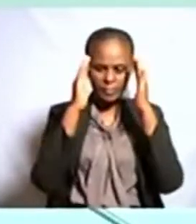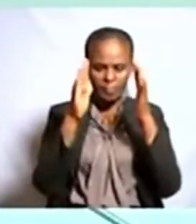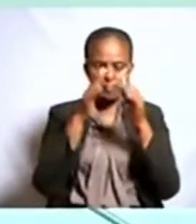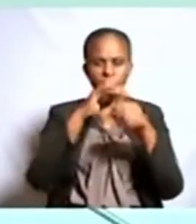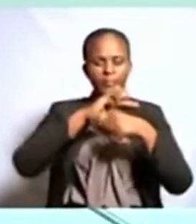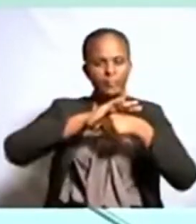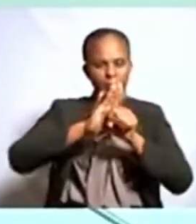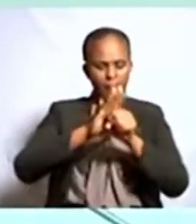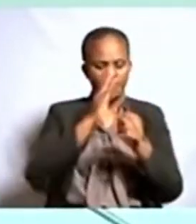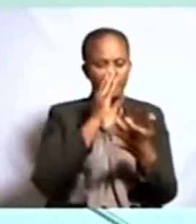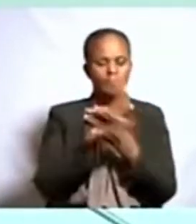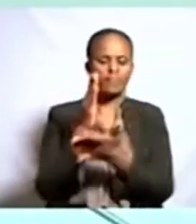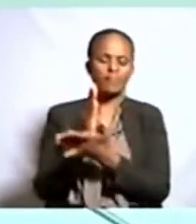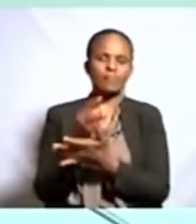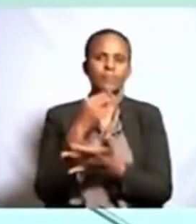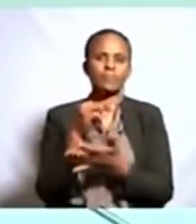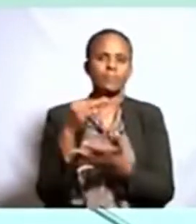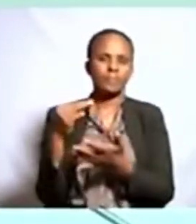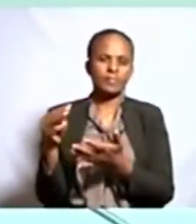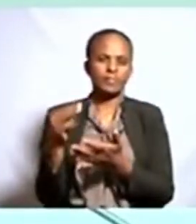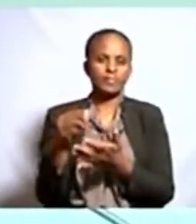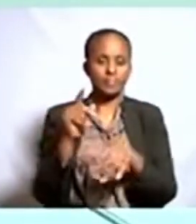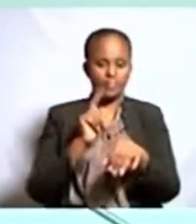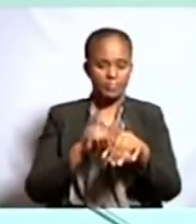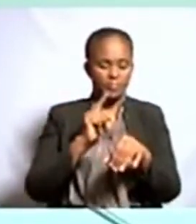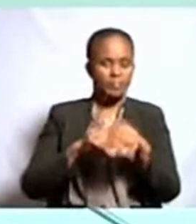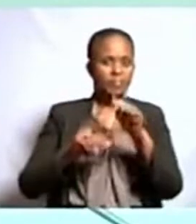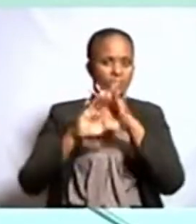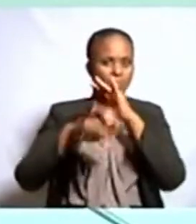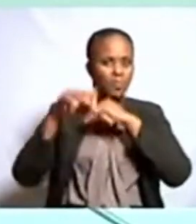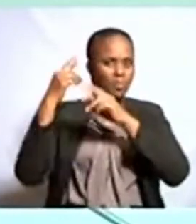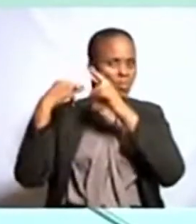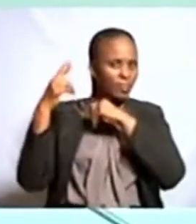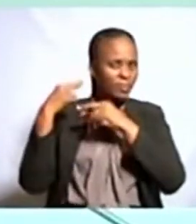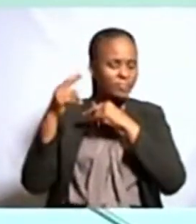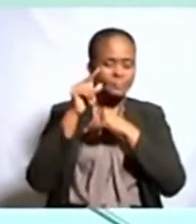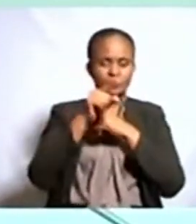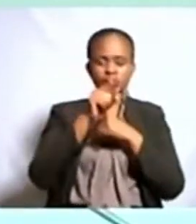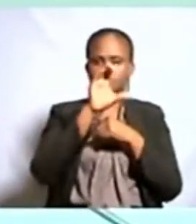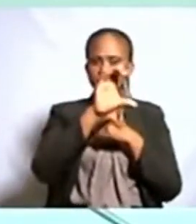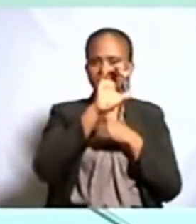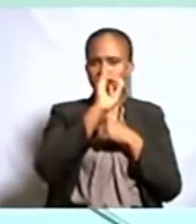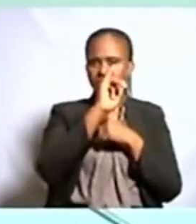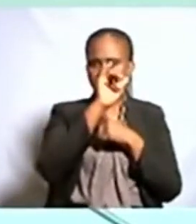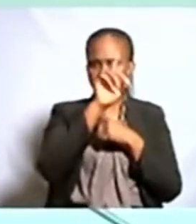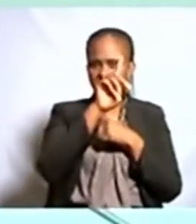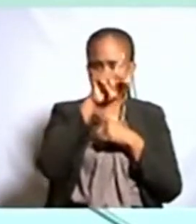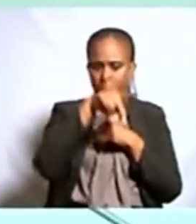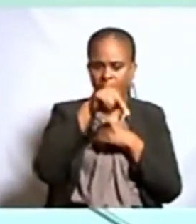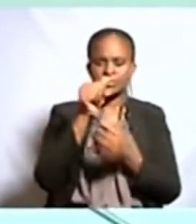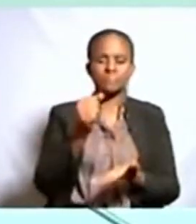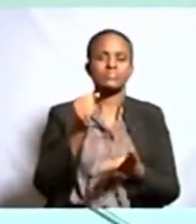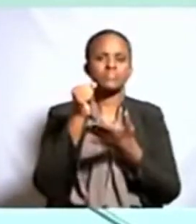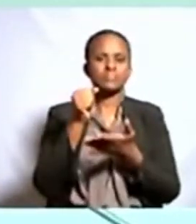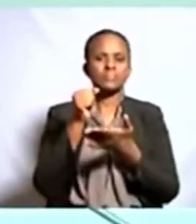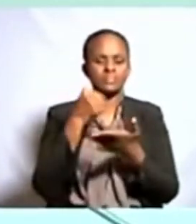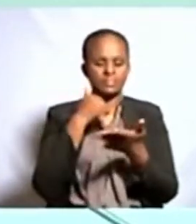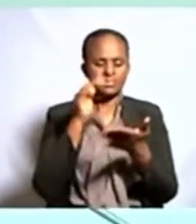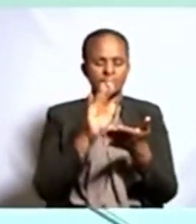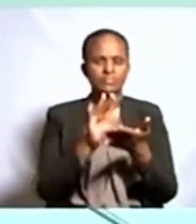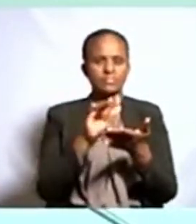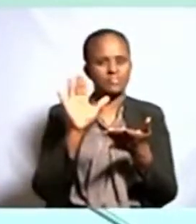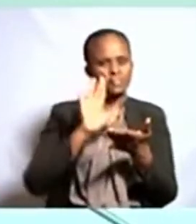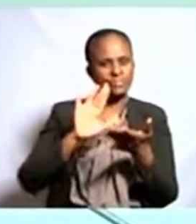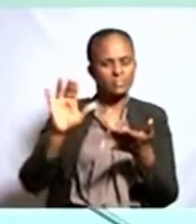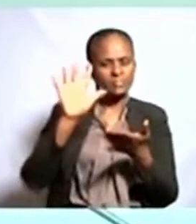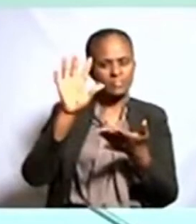COVID-19 prevention materials. During the period under review, the CIDP had a budget provision of